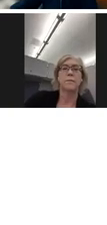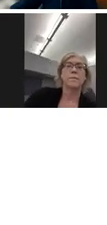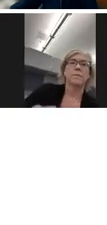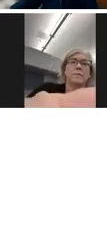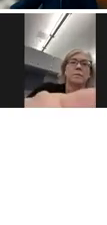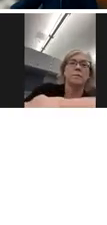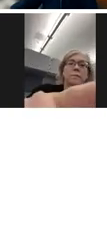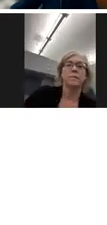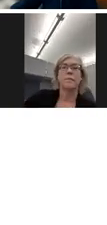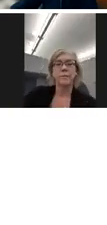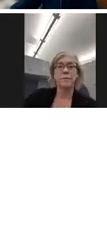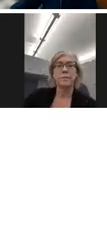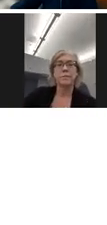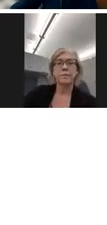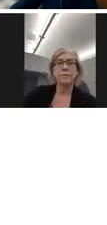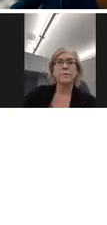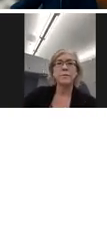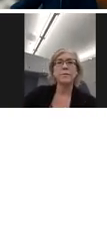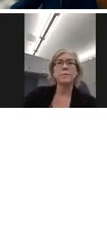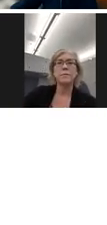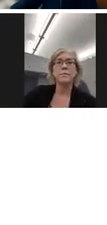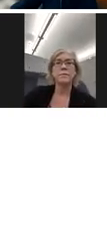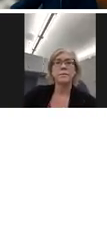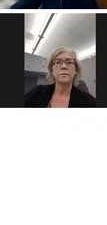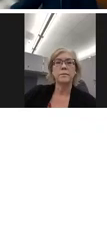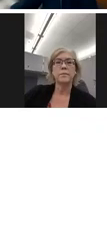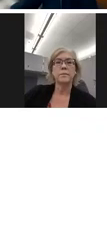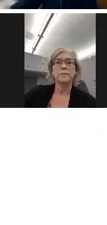to provide services to those refugees.